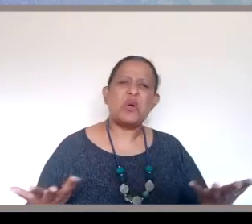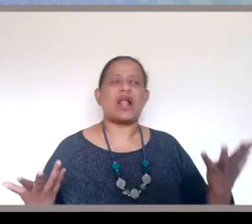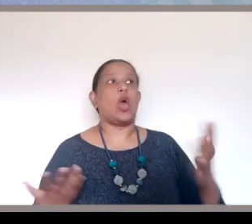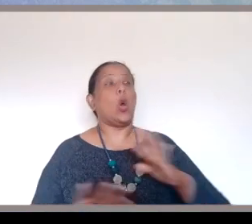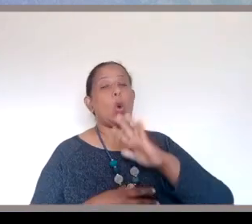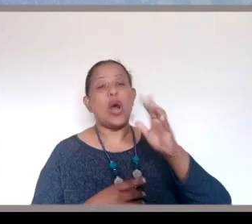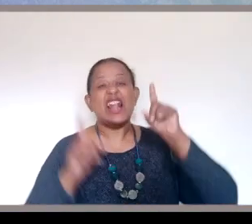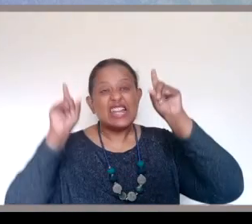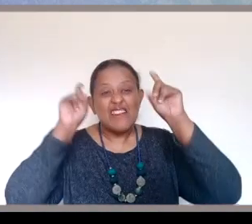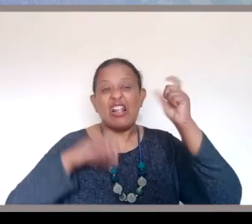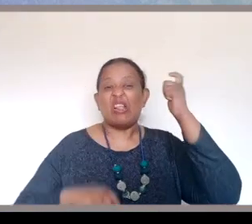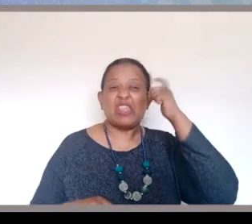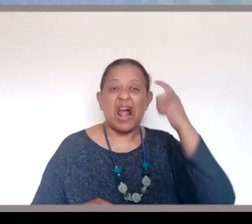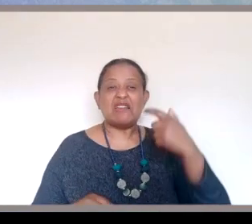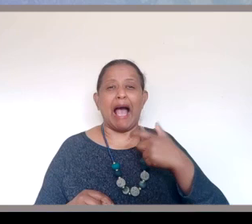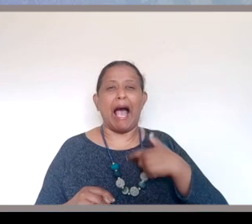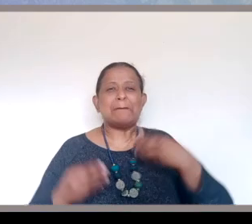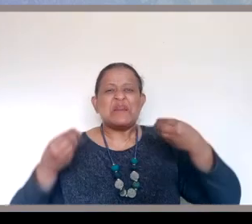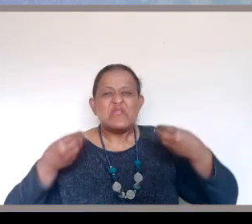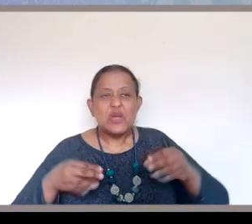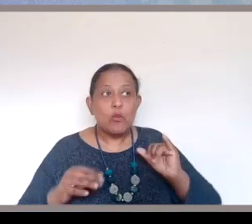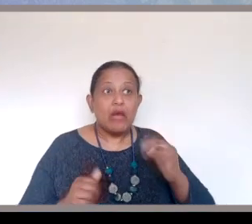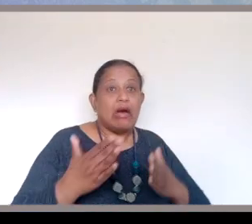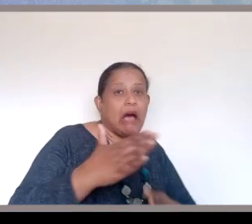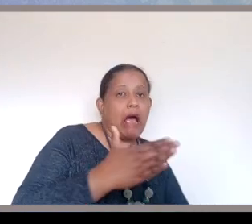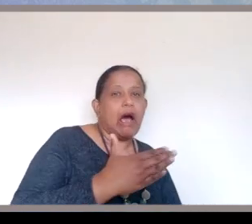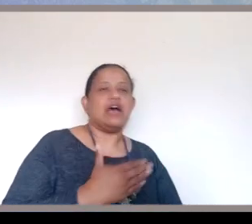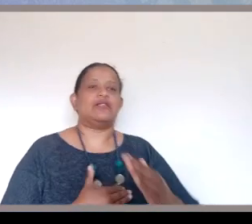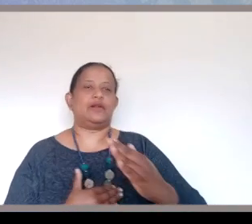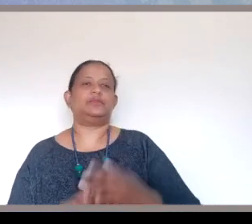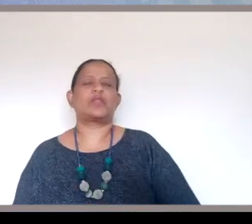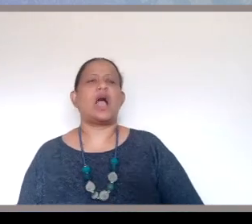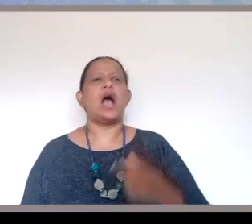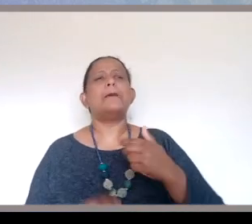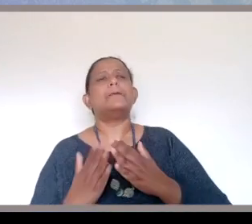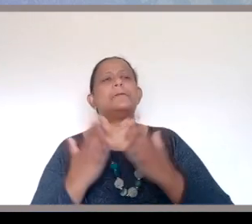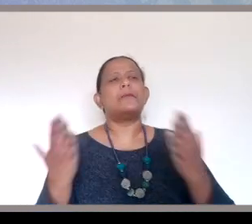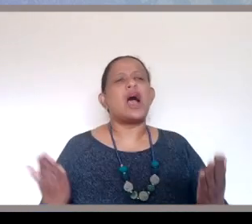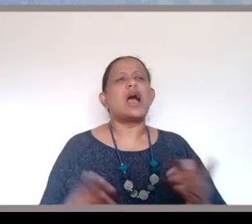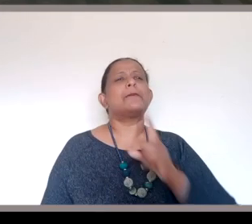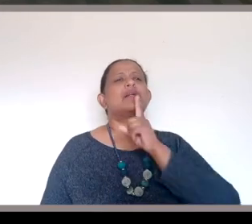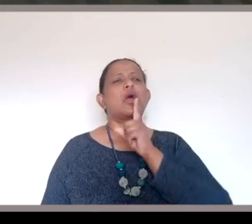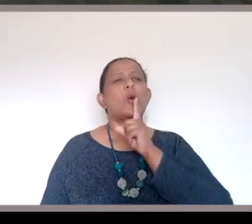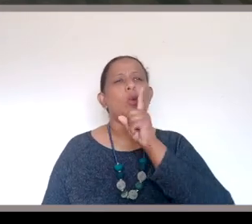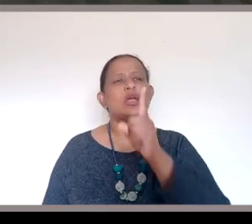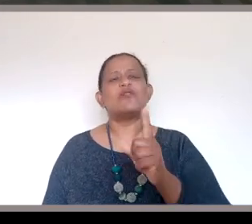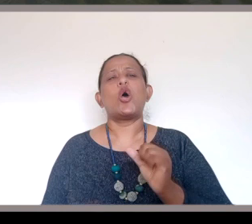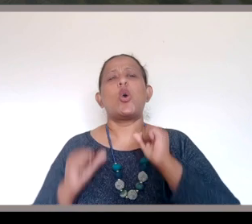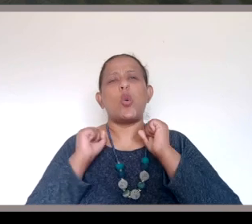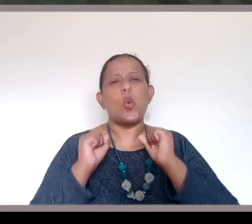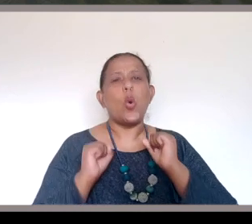to tempt us, that's taken from this portion of scripture. The first one, the first D, is